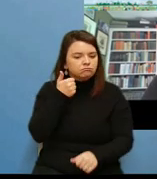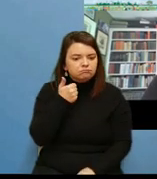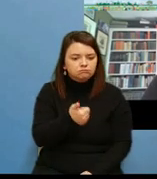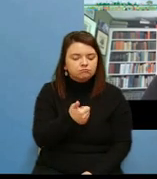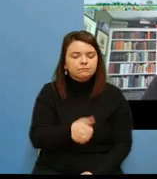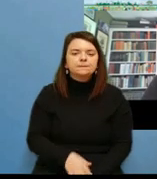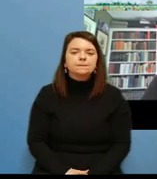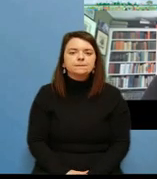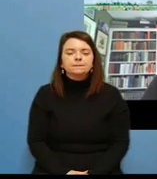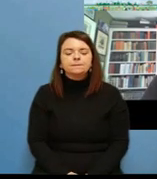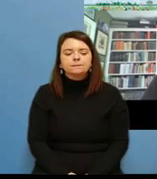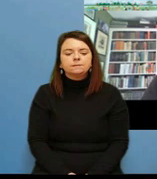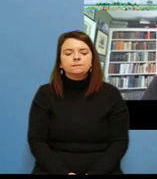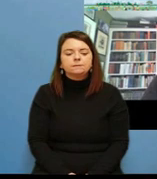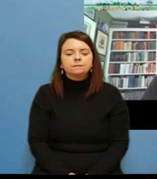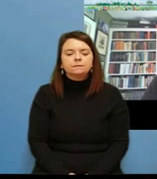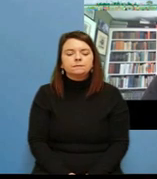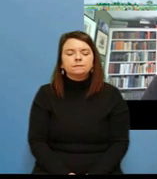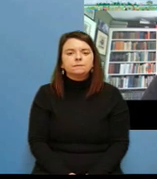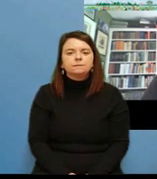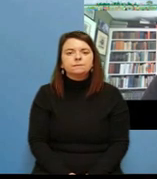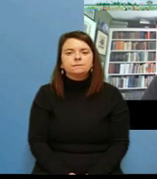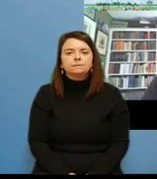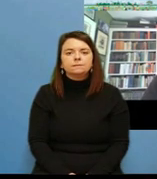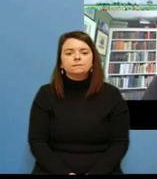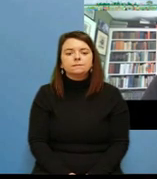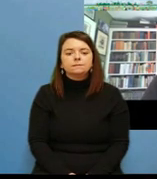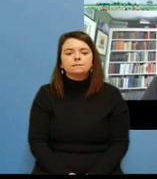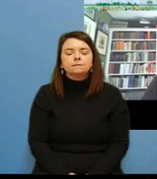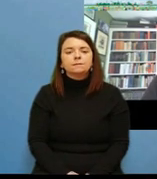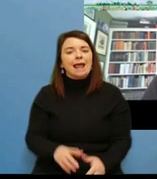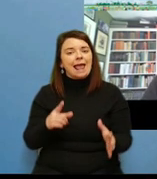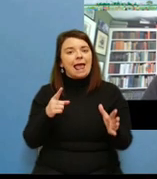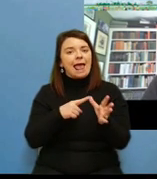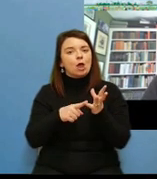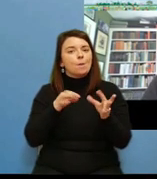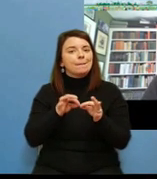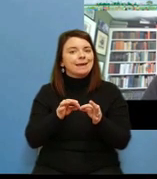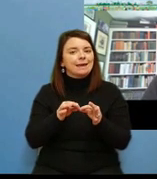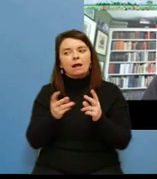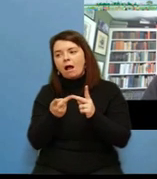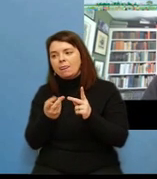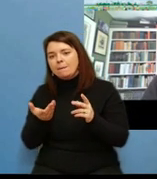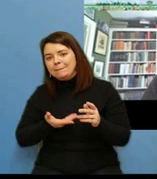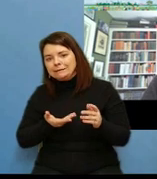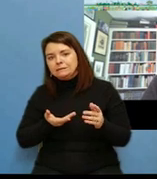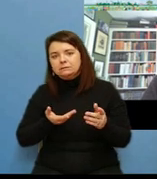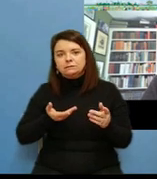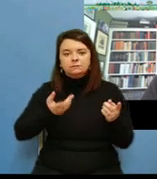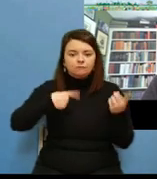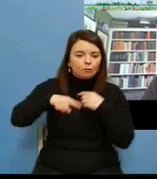forecasted within the funds allocated. So good to see. That takes me to any